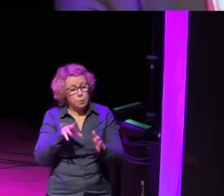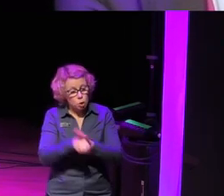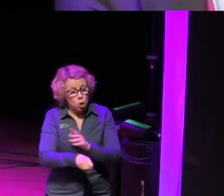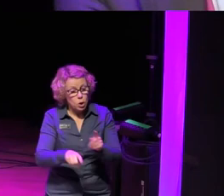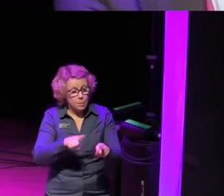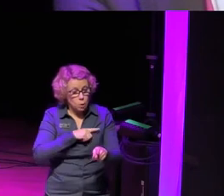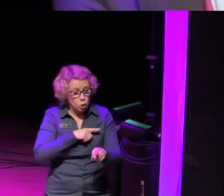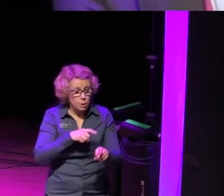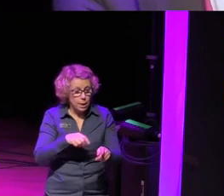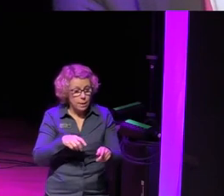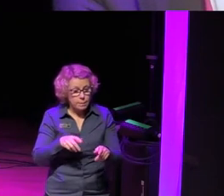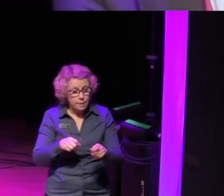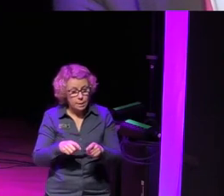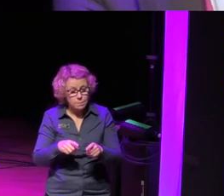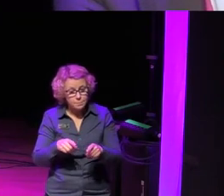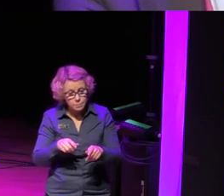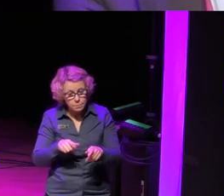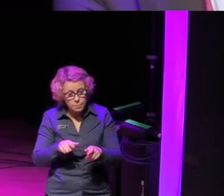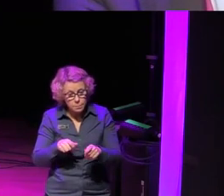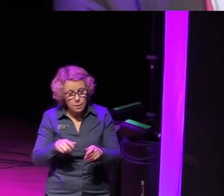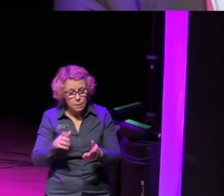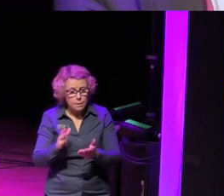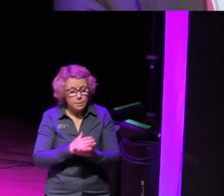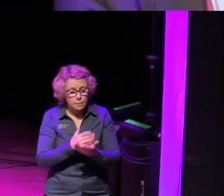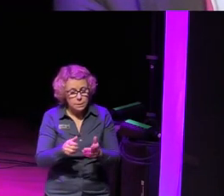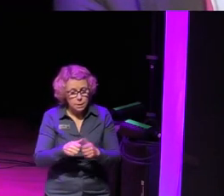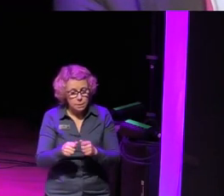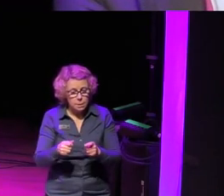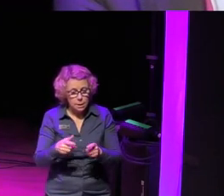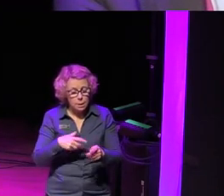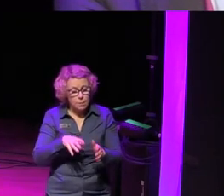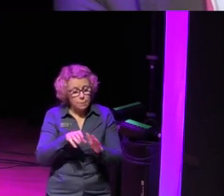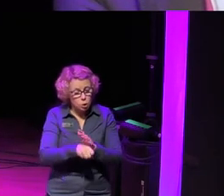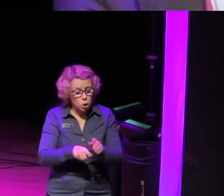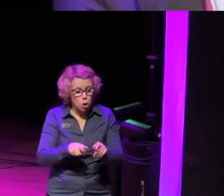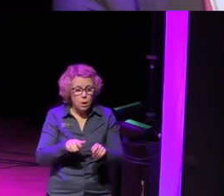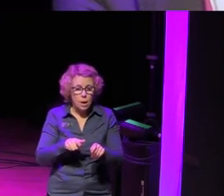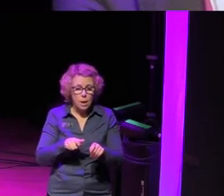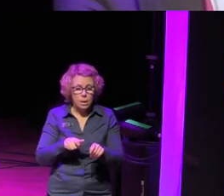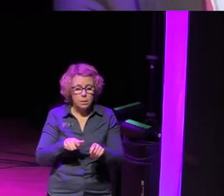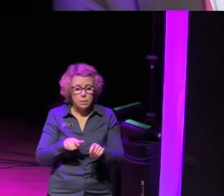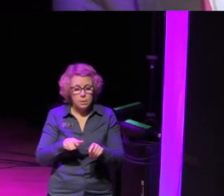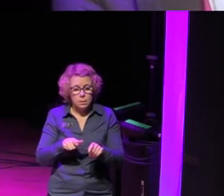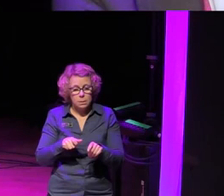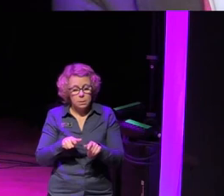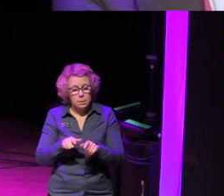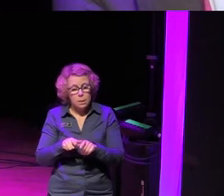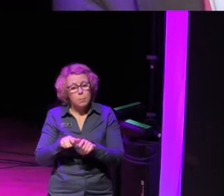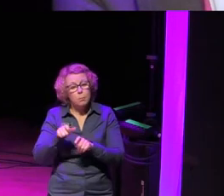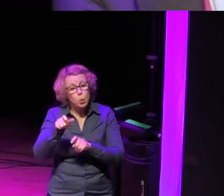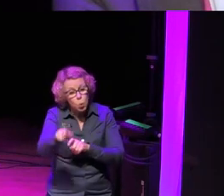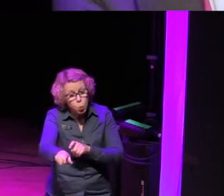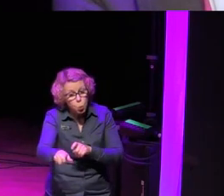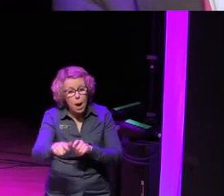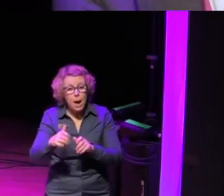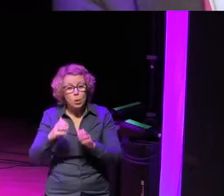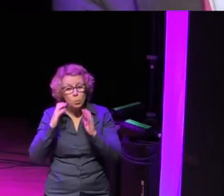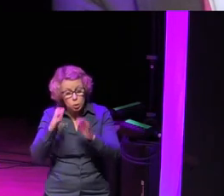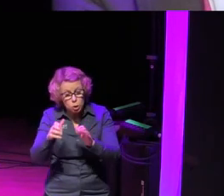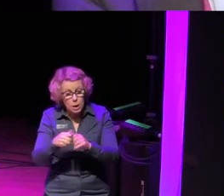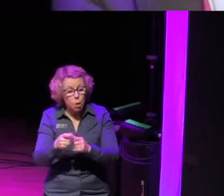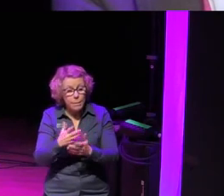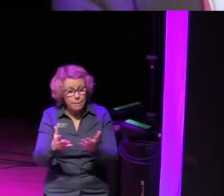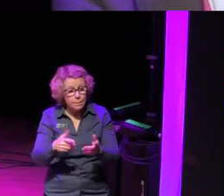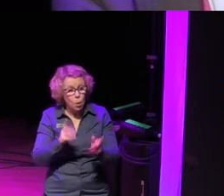buses, things that are allowed to go through corruption when they are not properly done. And ultimately,